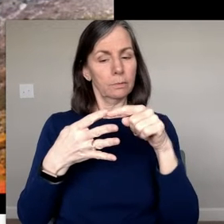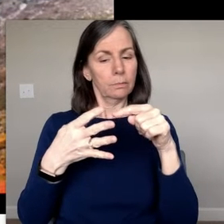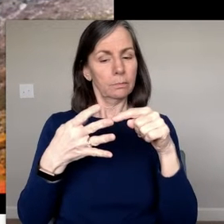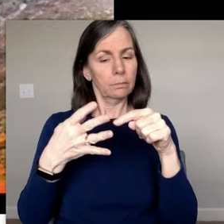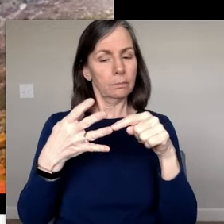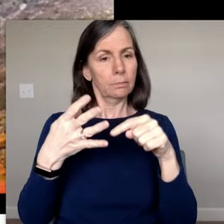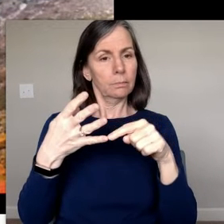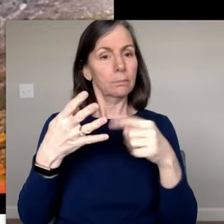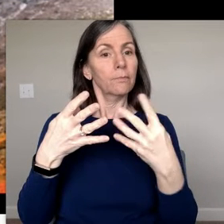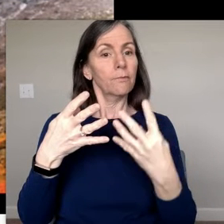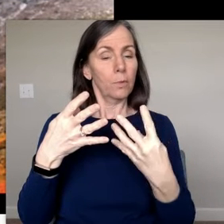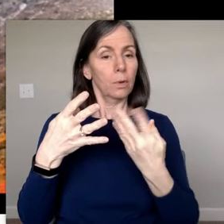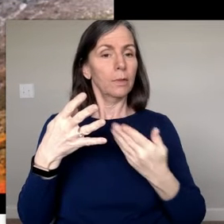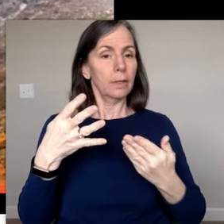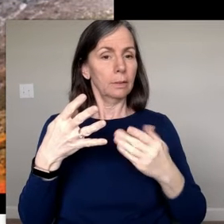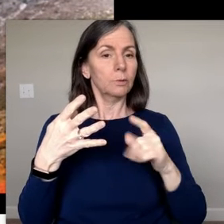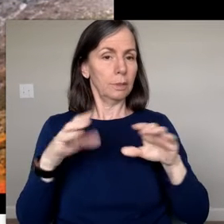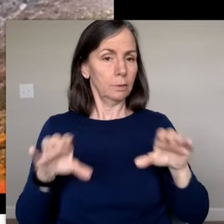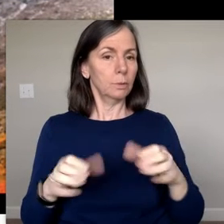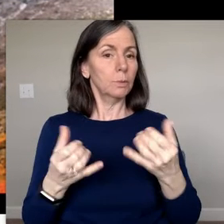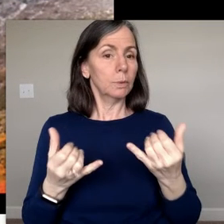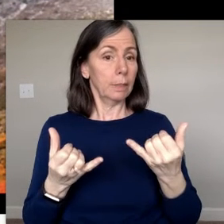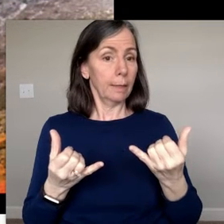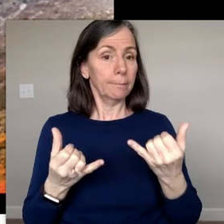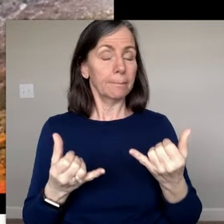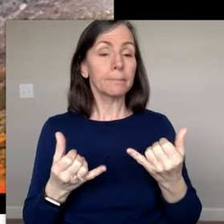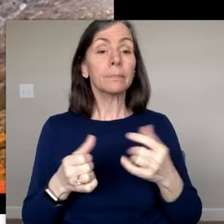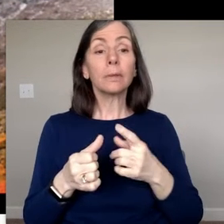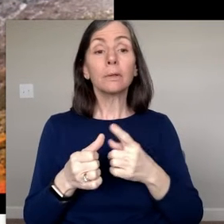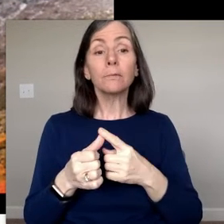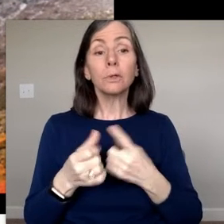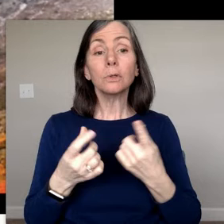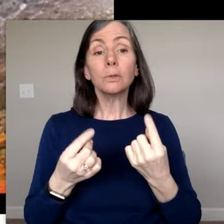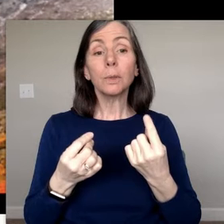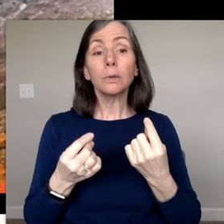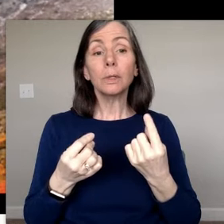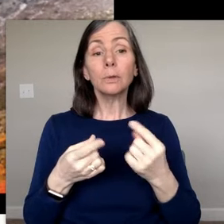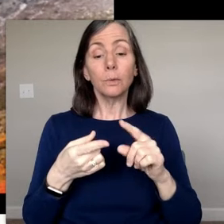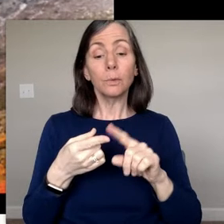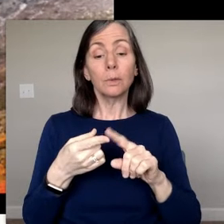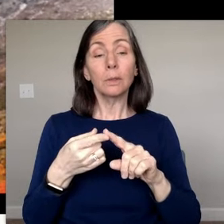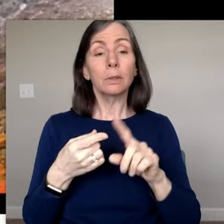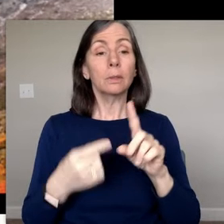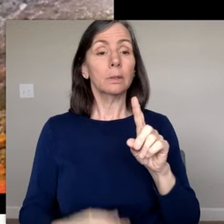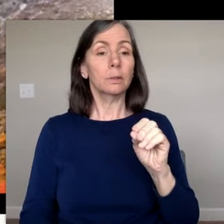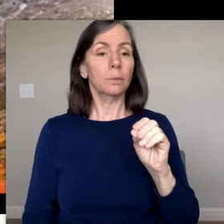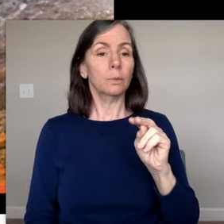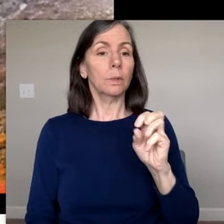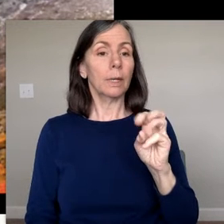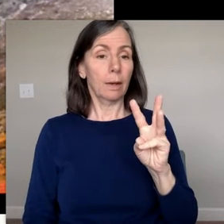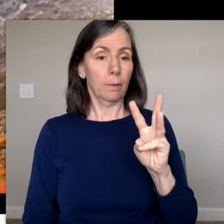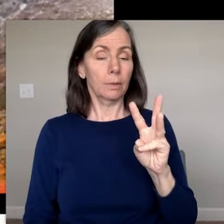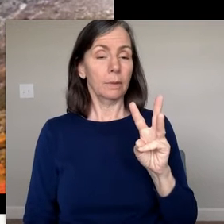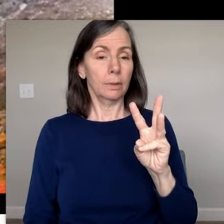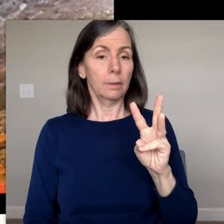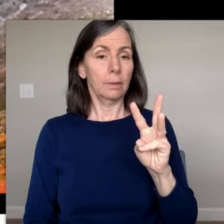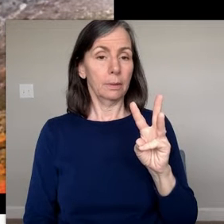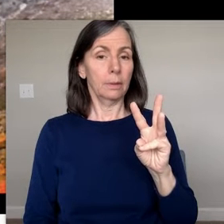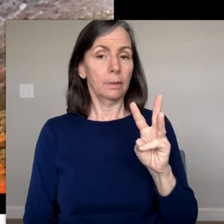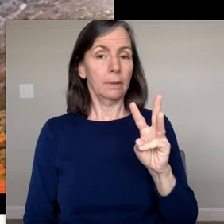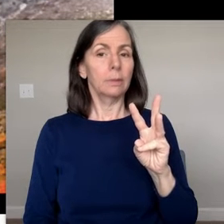do. The first thing is you need to do Thursday's Due Now. So I'm going to click